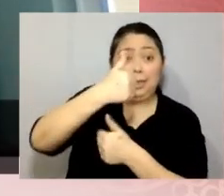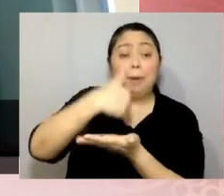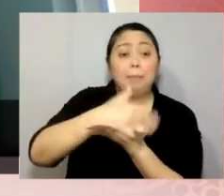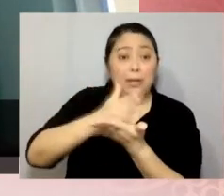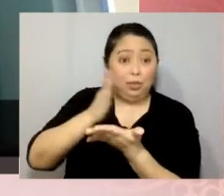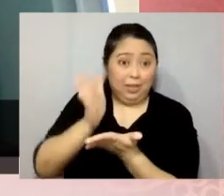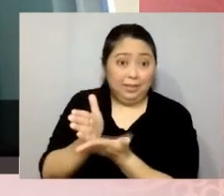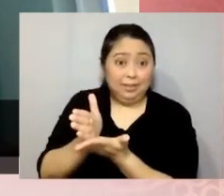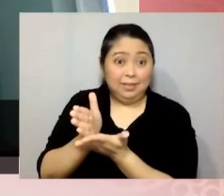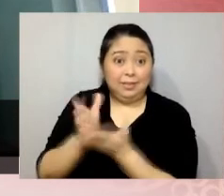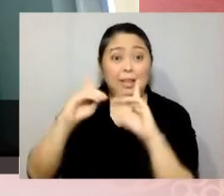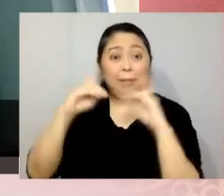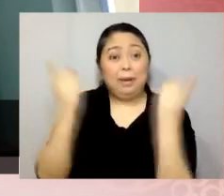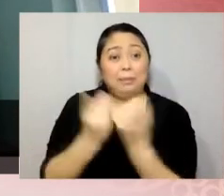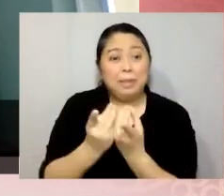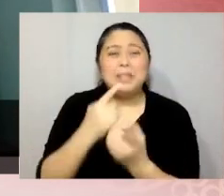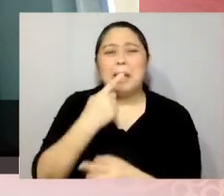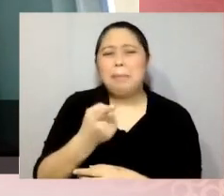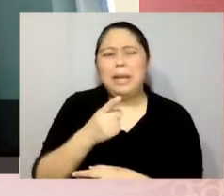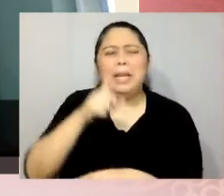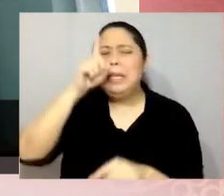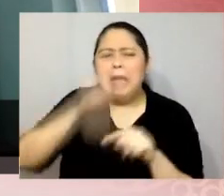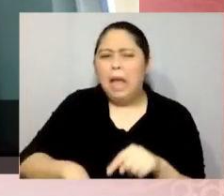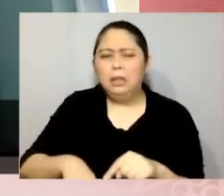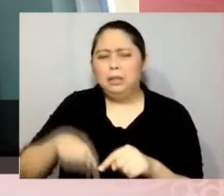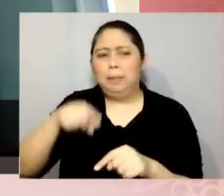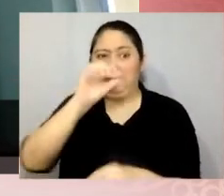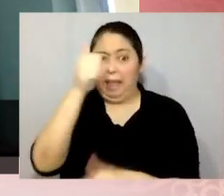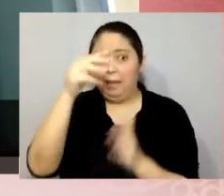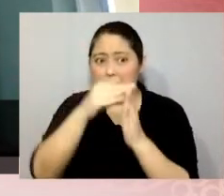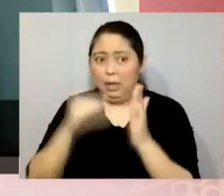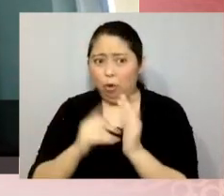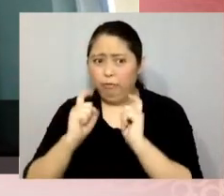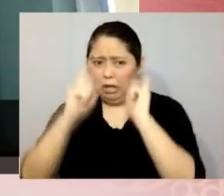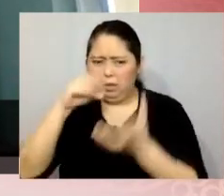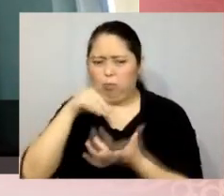basta-basta ibubuhos sa'yo. At walang programa, sir.